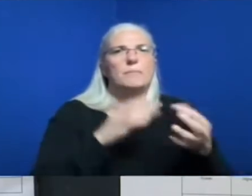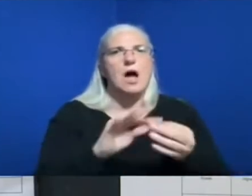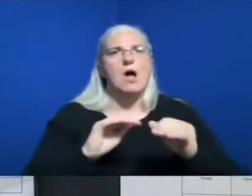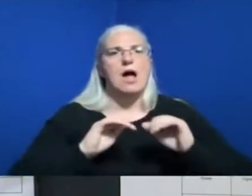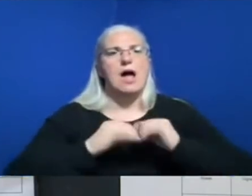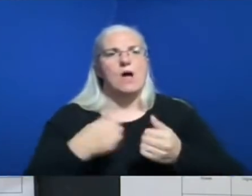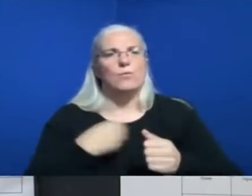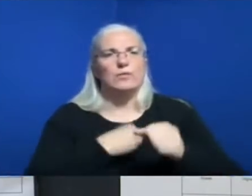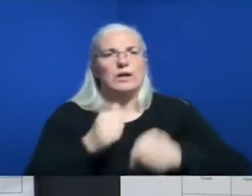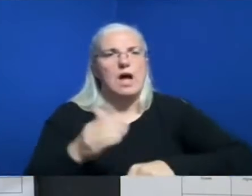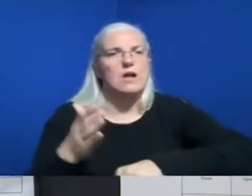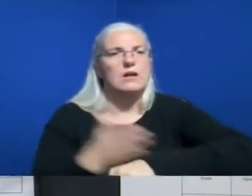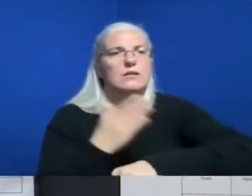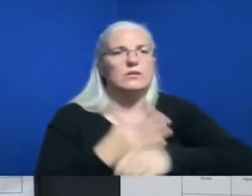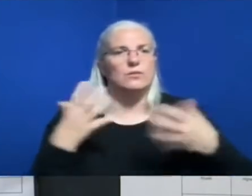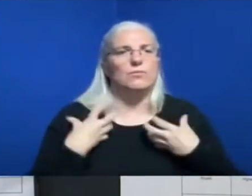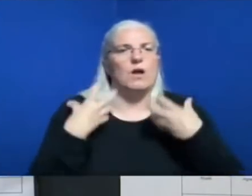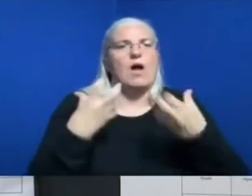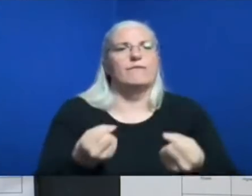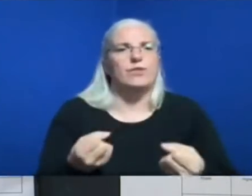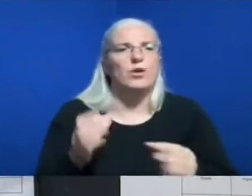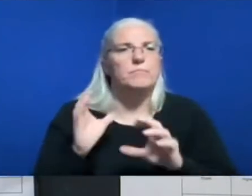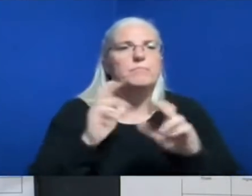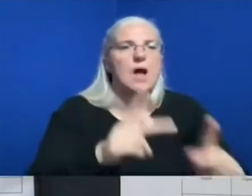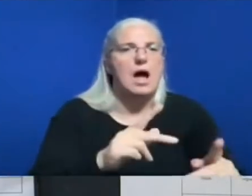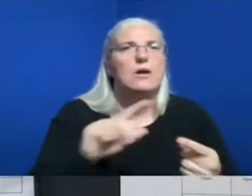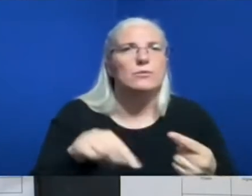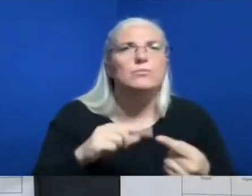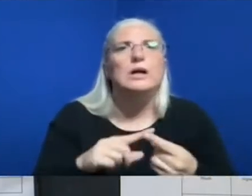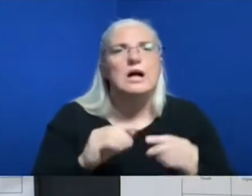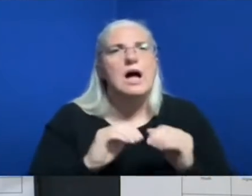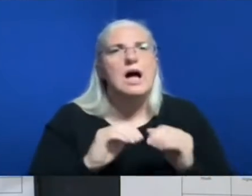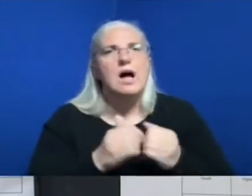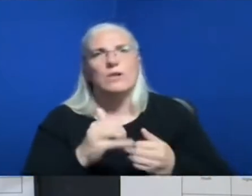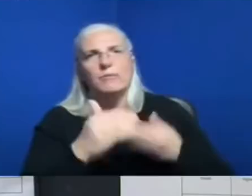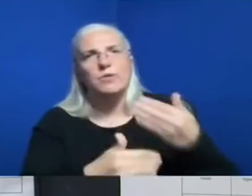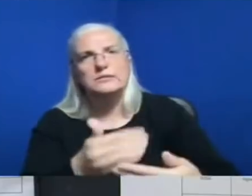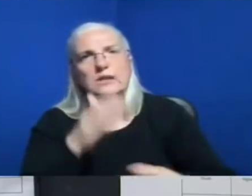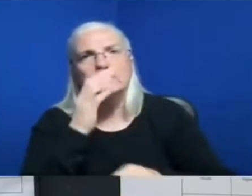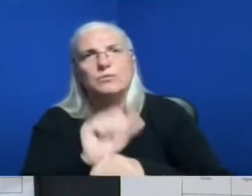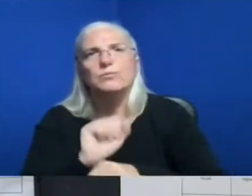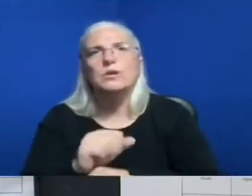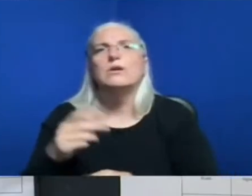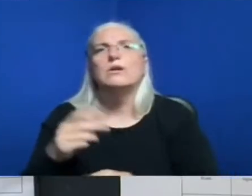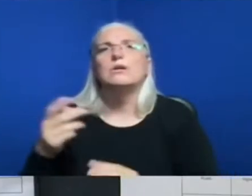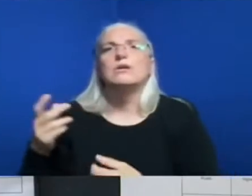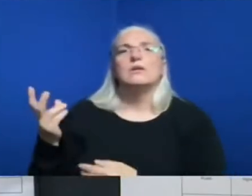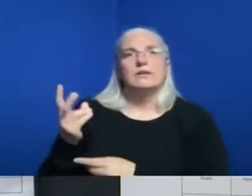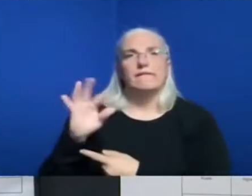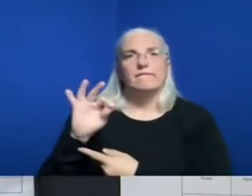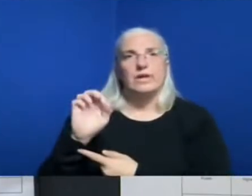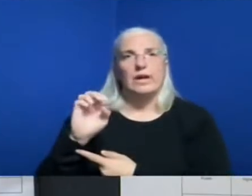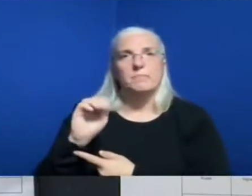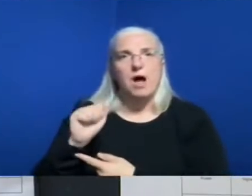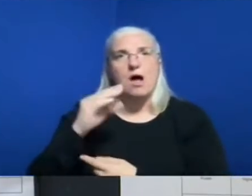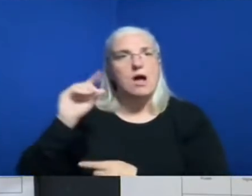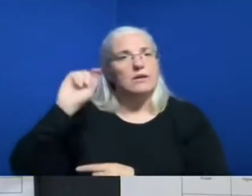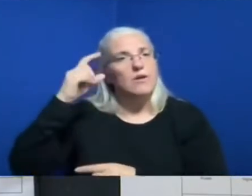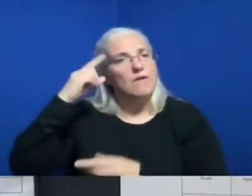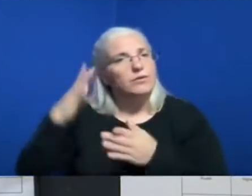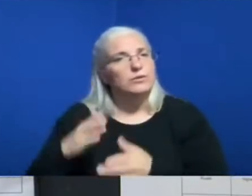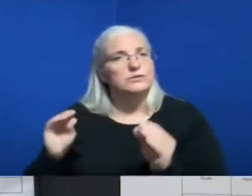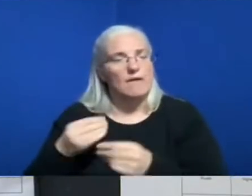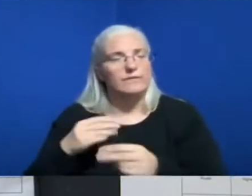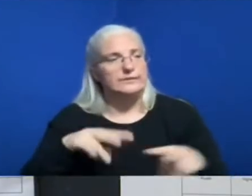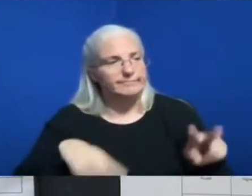was assured repeatedly that we, as a county, are on the right track to get the affected citizens